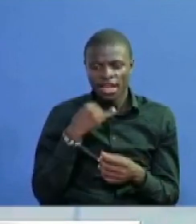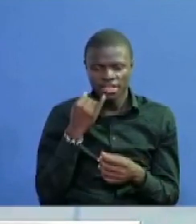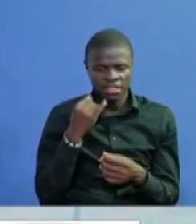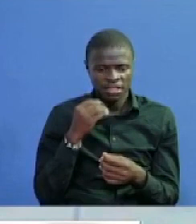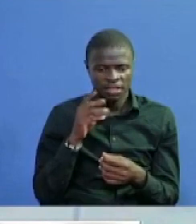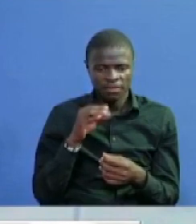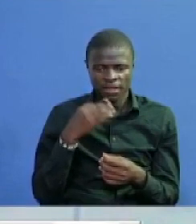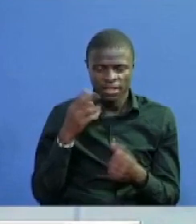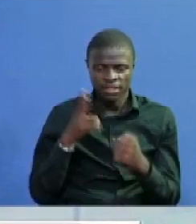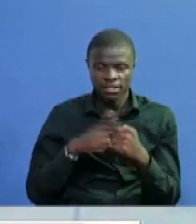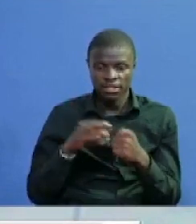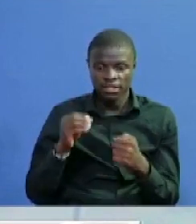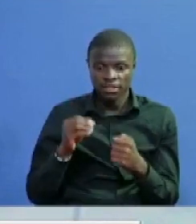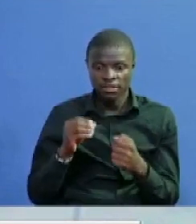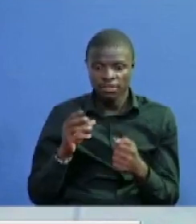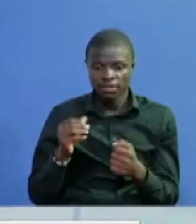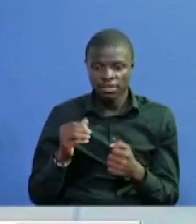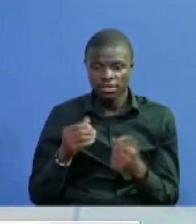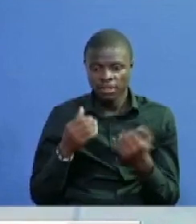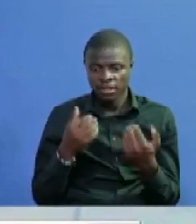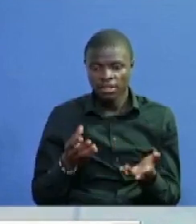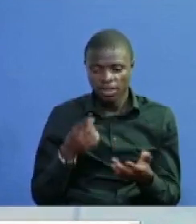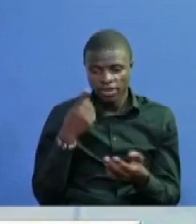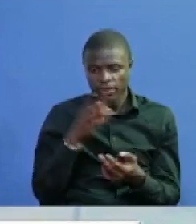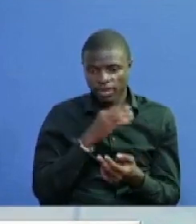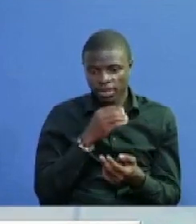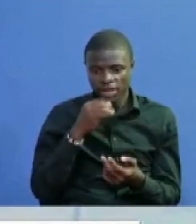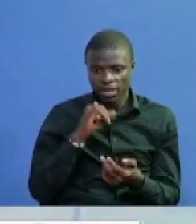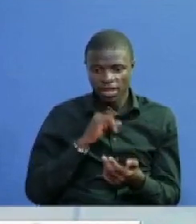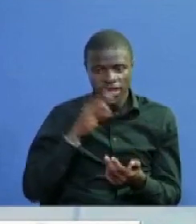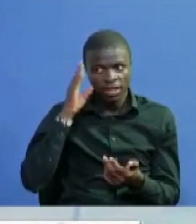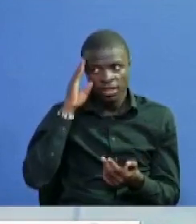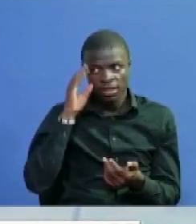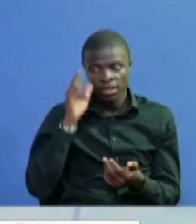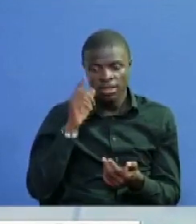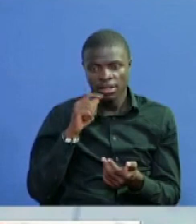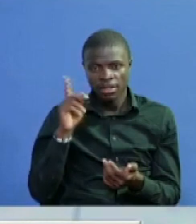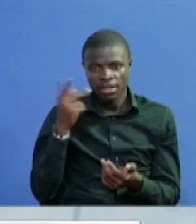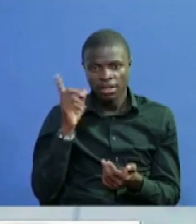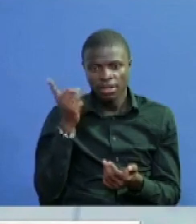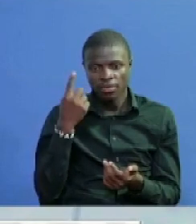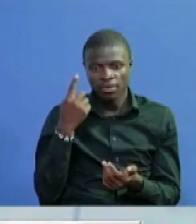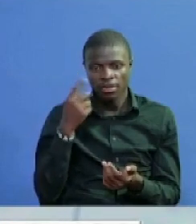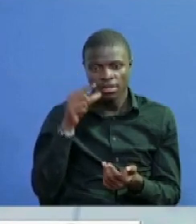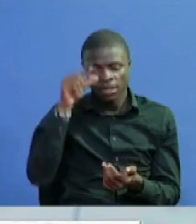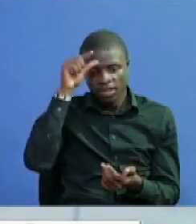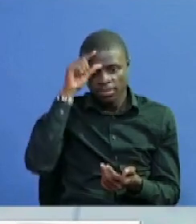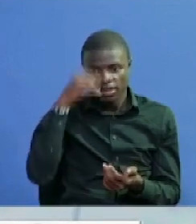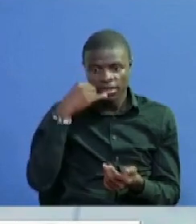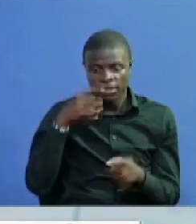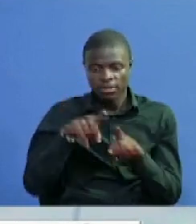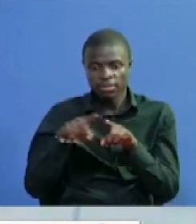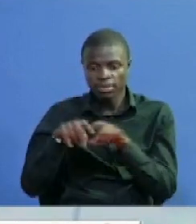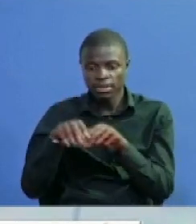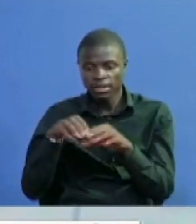was 70 Kenya shillings. Now you and I know that the Kenya Kwanza government is almost in its